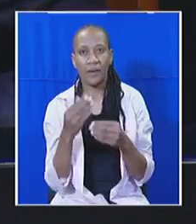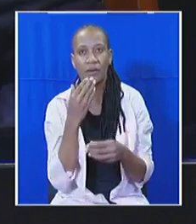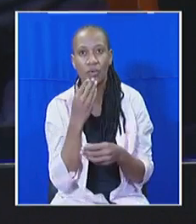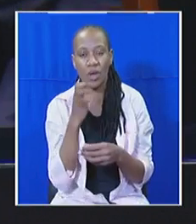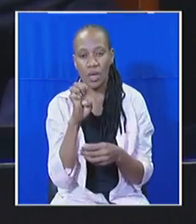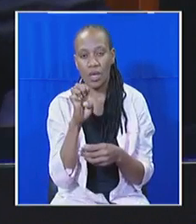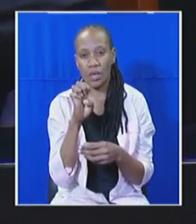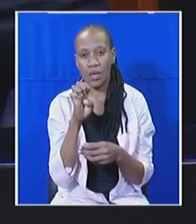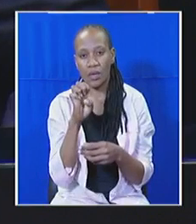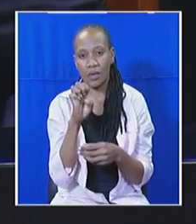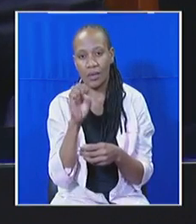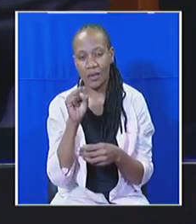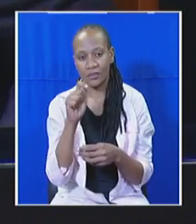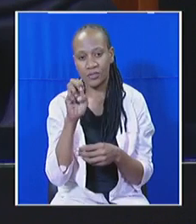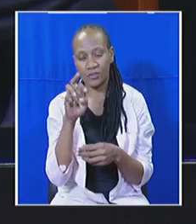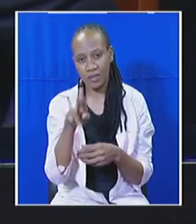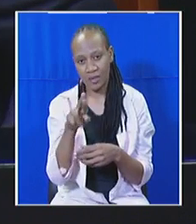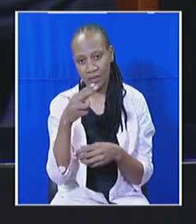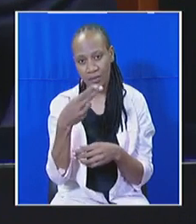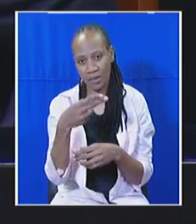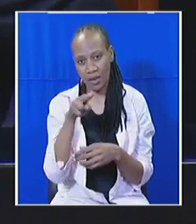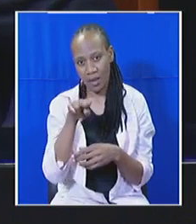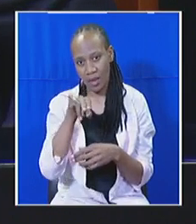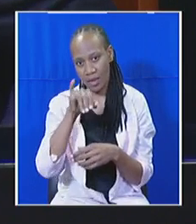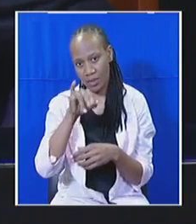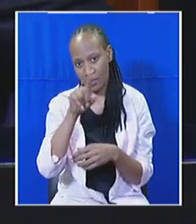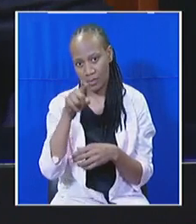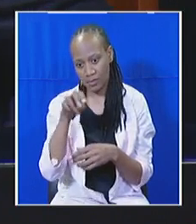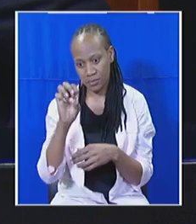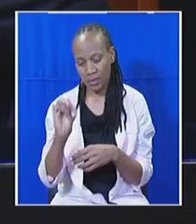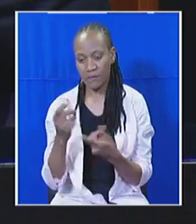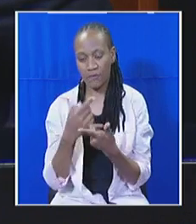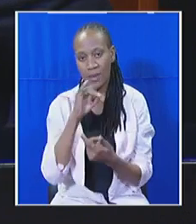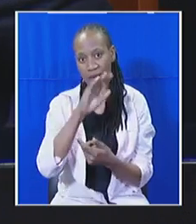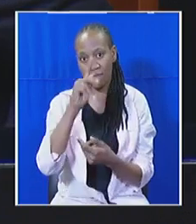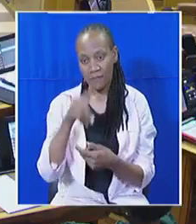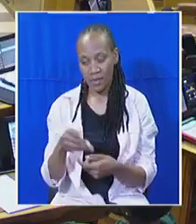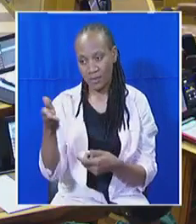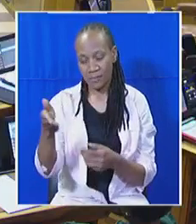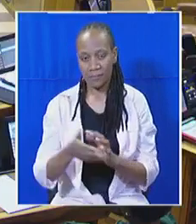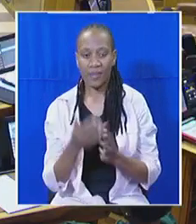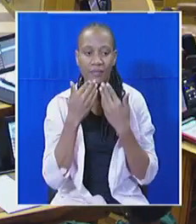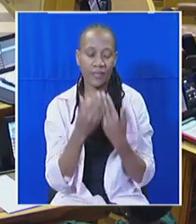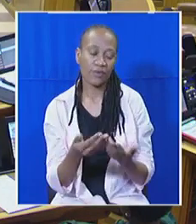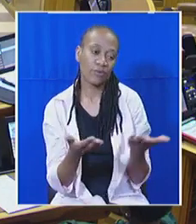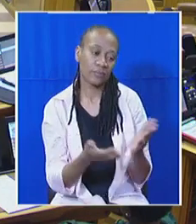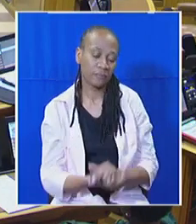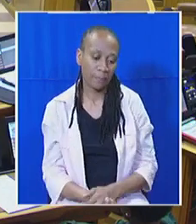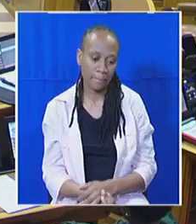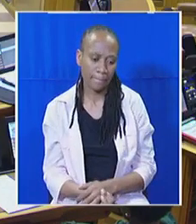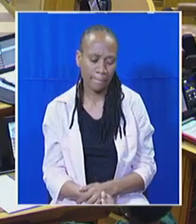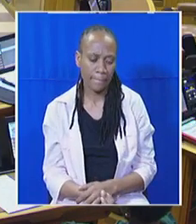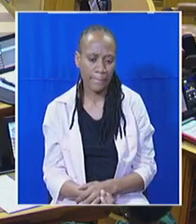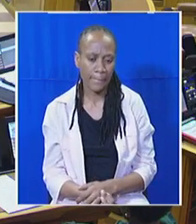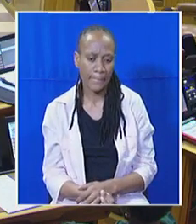Esther Hazen of the IFP. Thank you, Deputy Chair, Honorable Minister. Can the Minister confirm